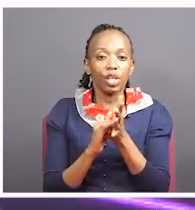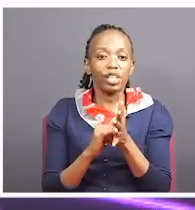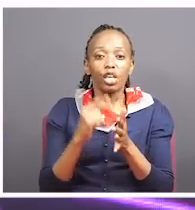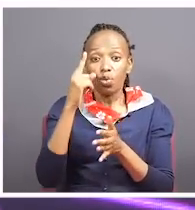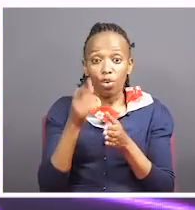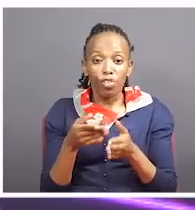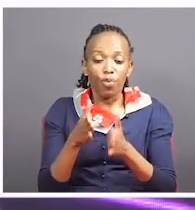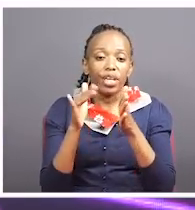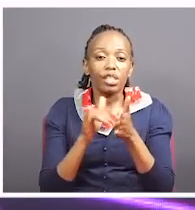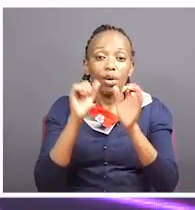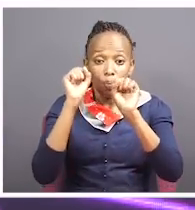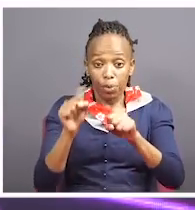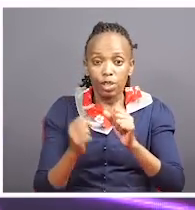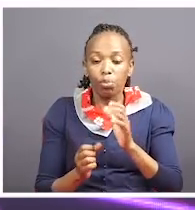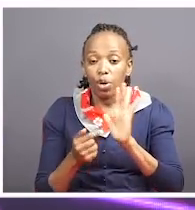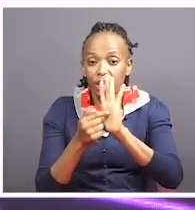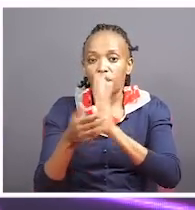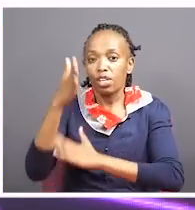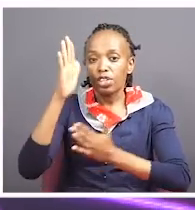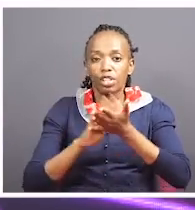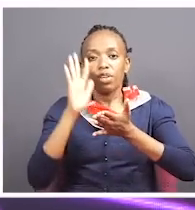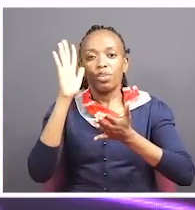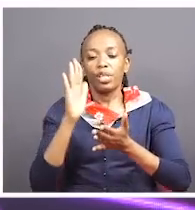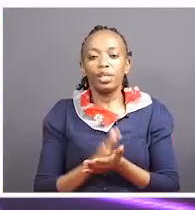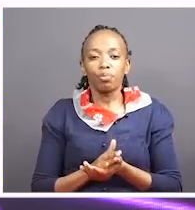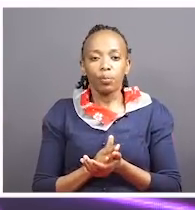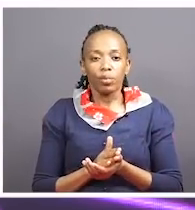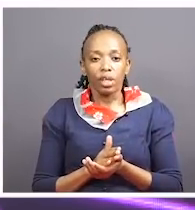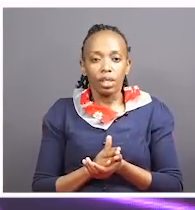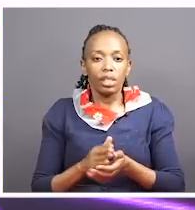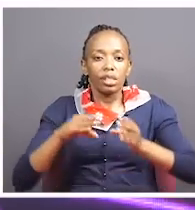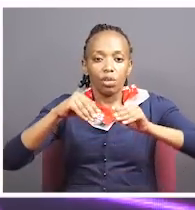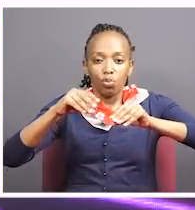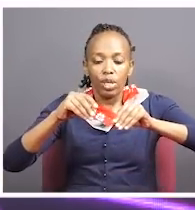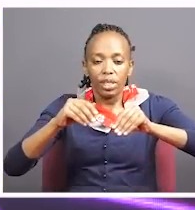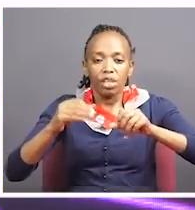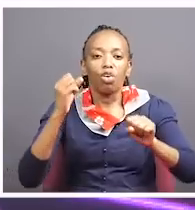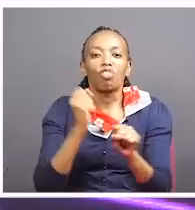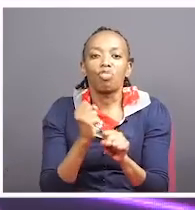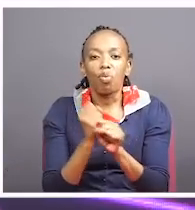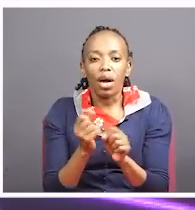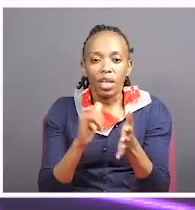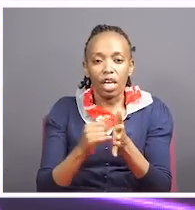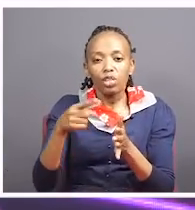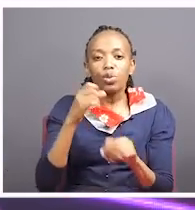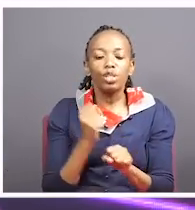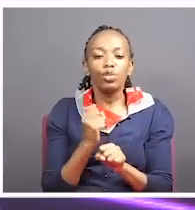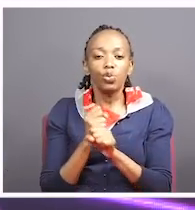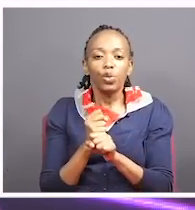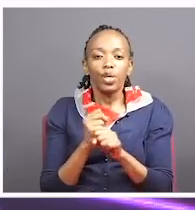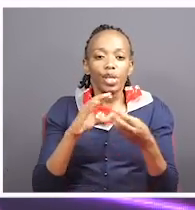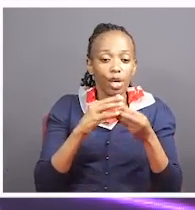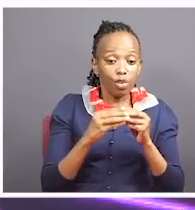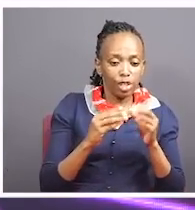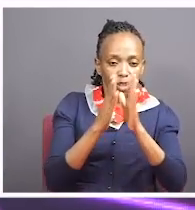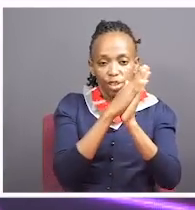so. And one of the ways we can radiate God's glory is in the quality of work that we do. In